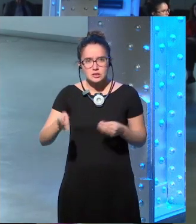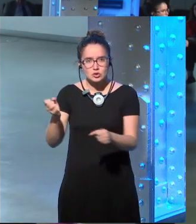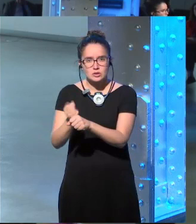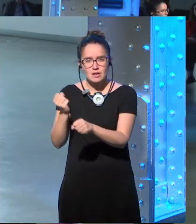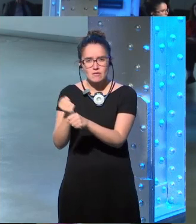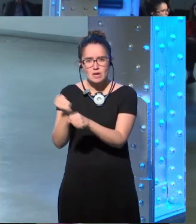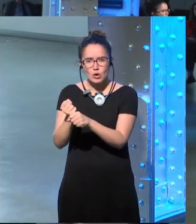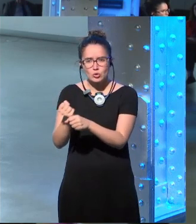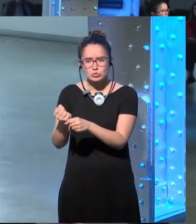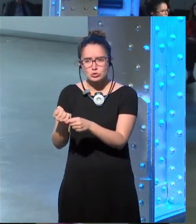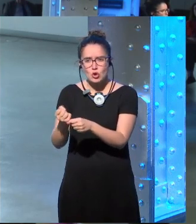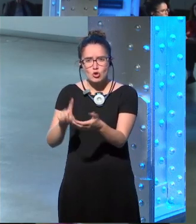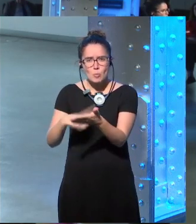your